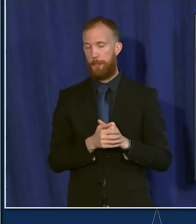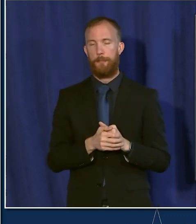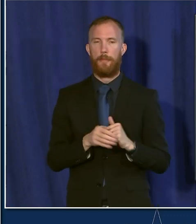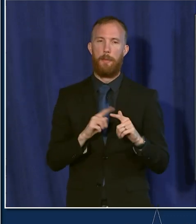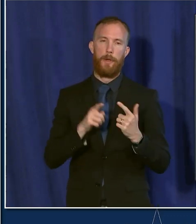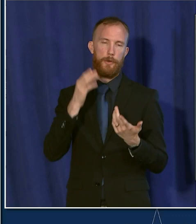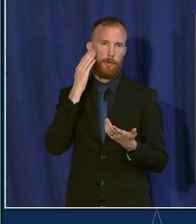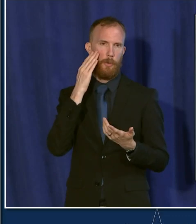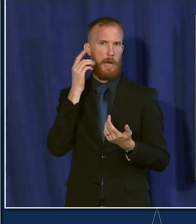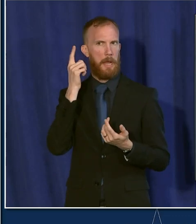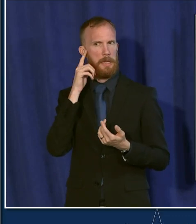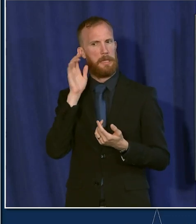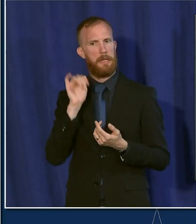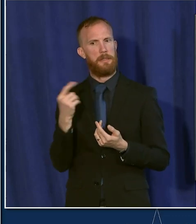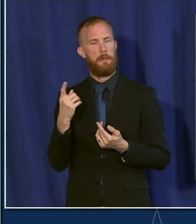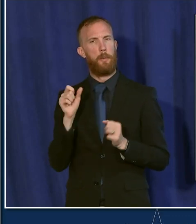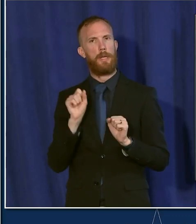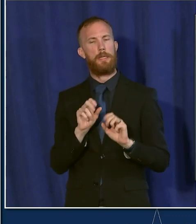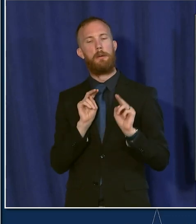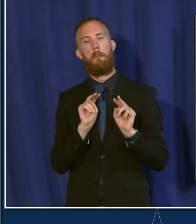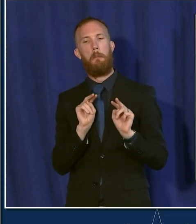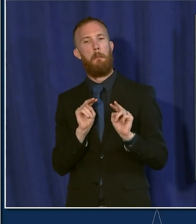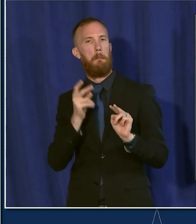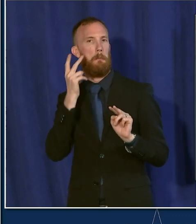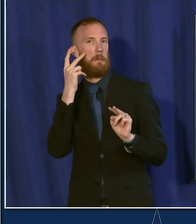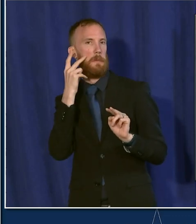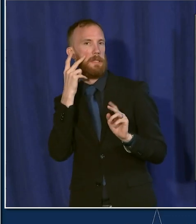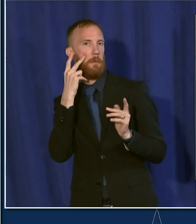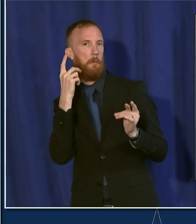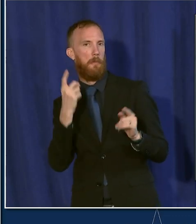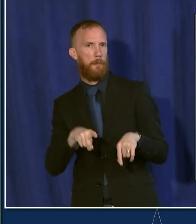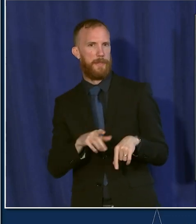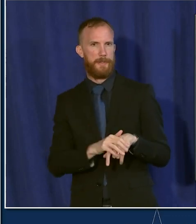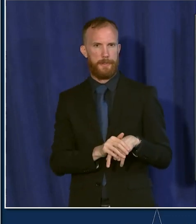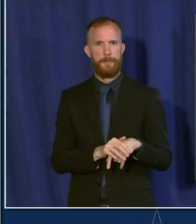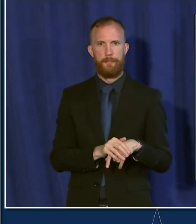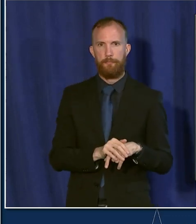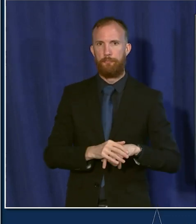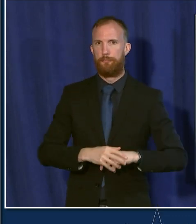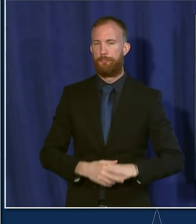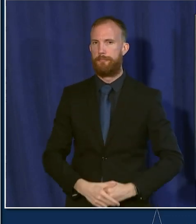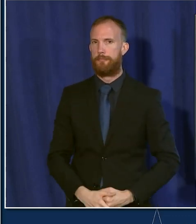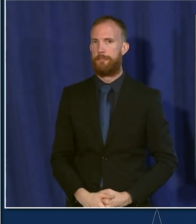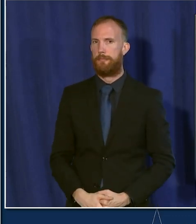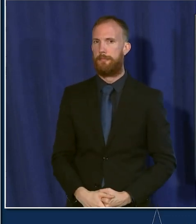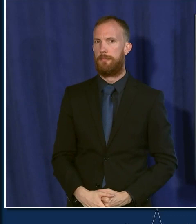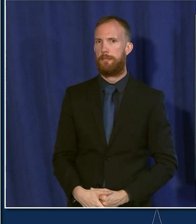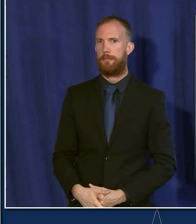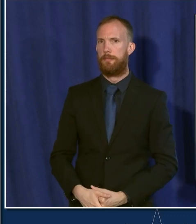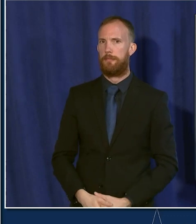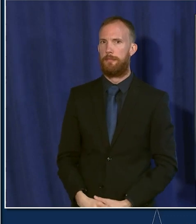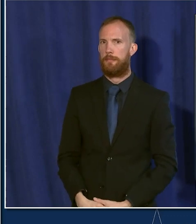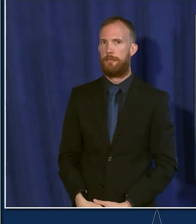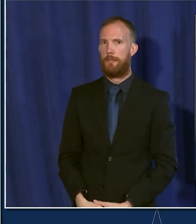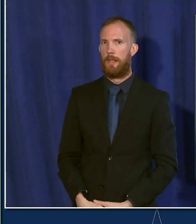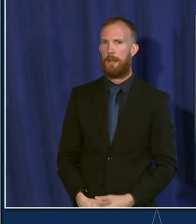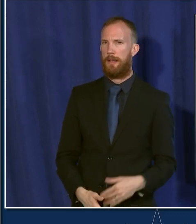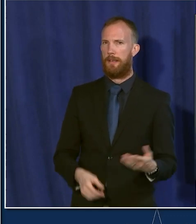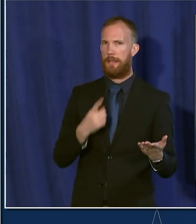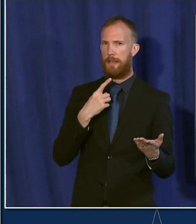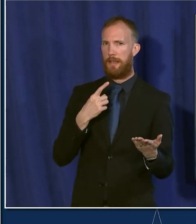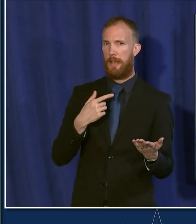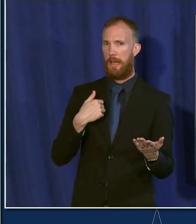I think it's another watch this space in terms of how we continue to see conversations evolve. I've already mentioned gay issues. I